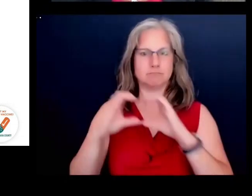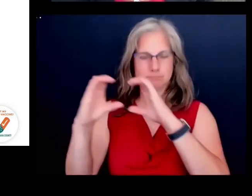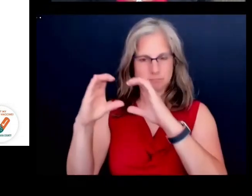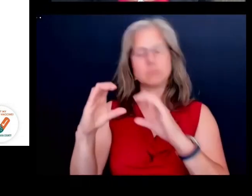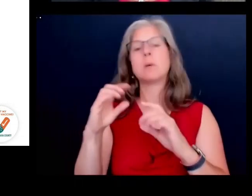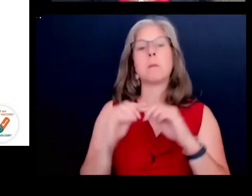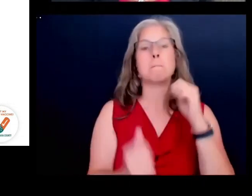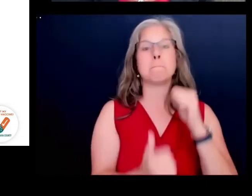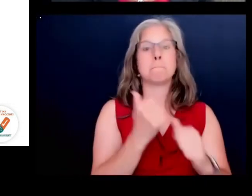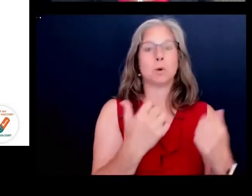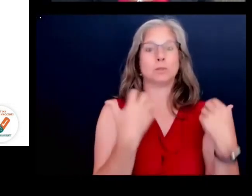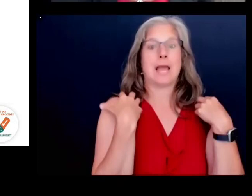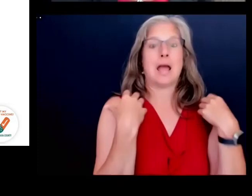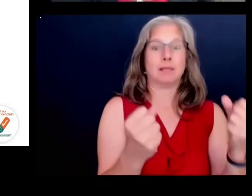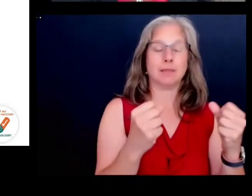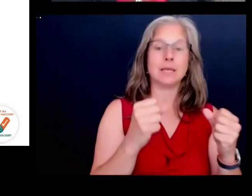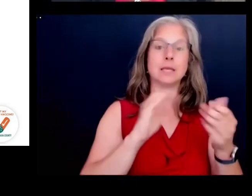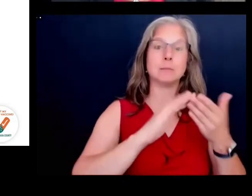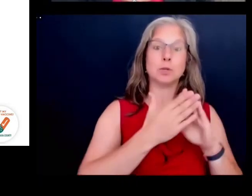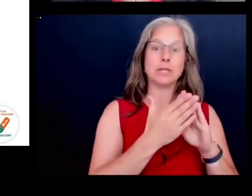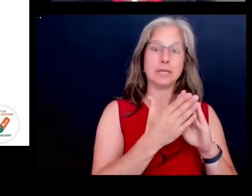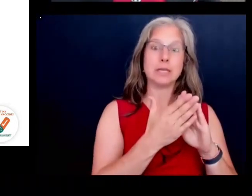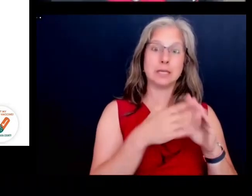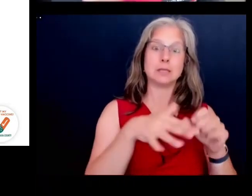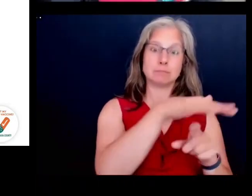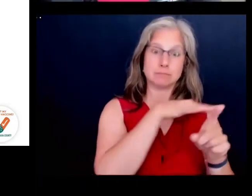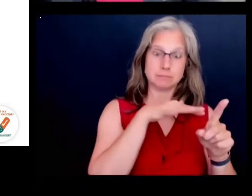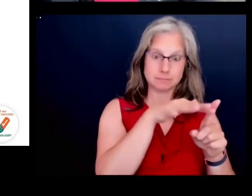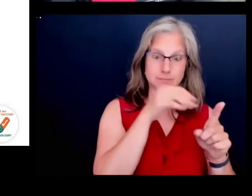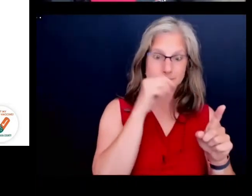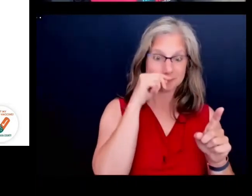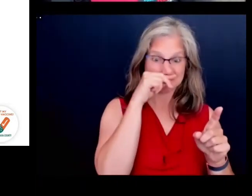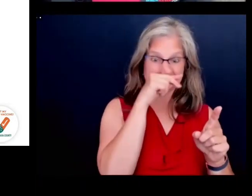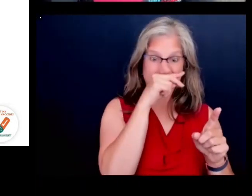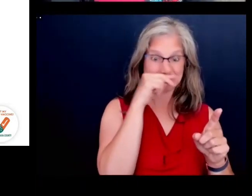4 having the most healthy community conditions.